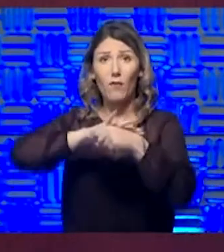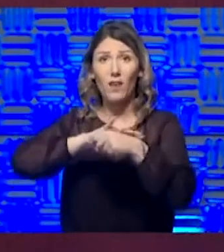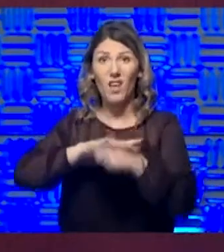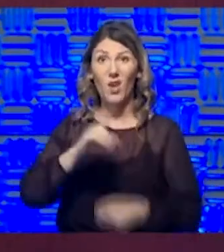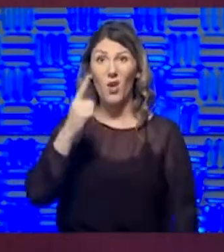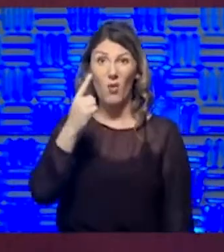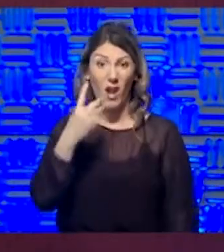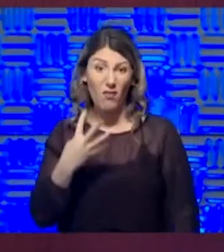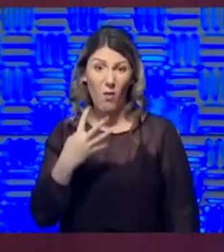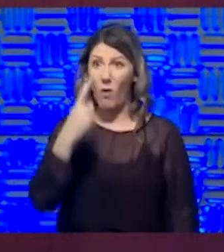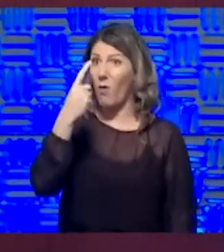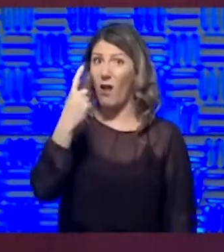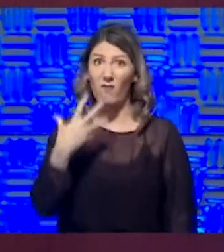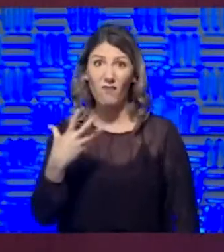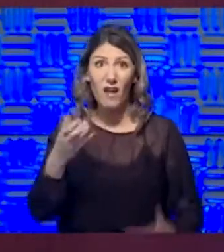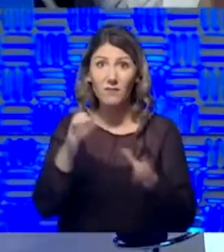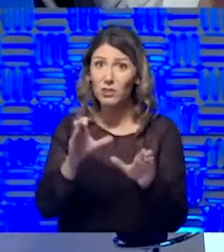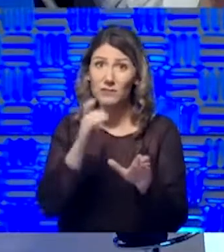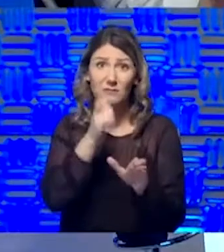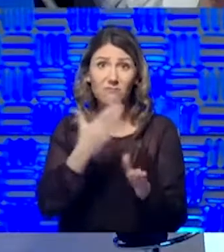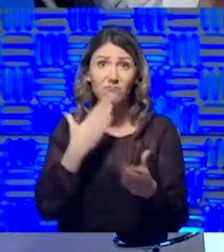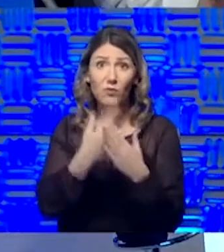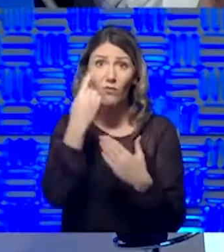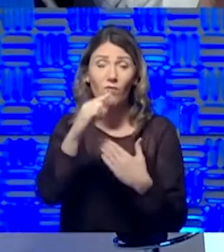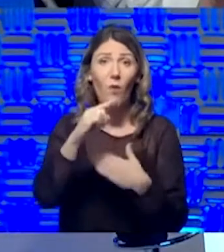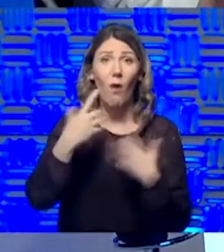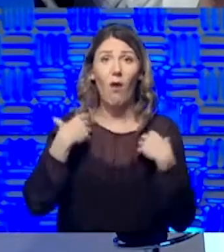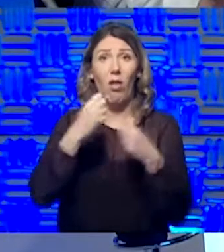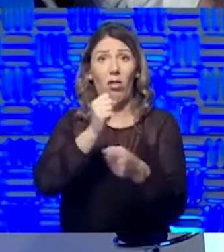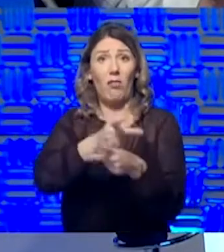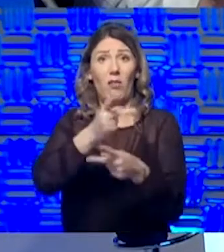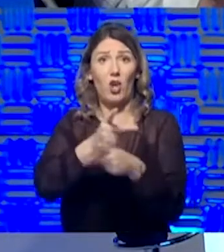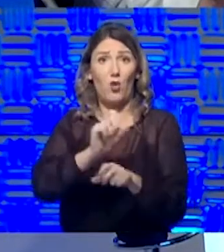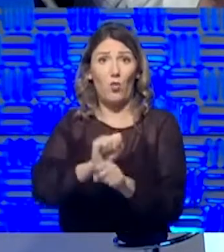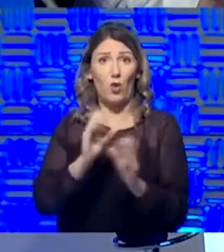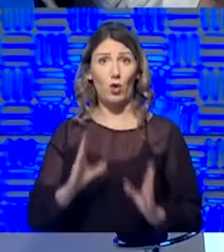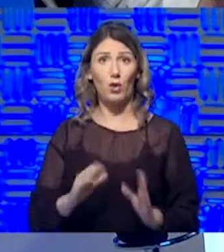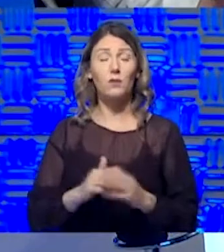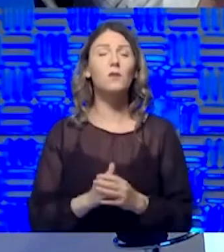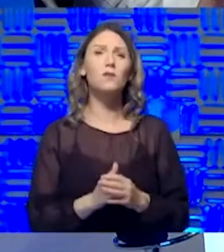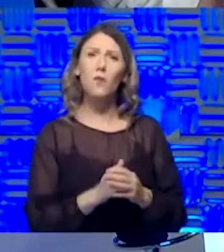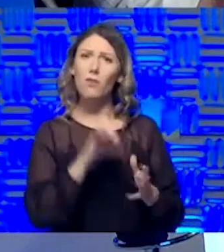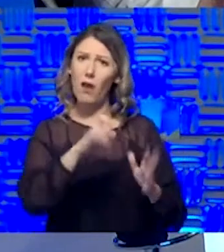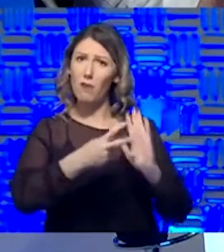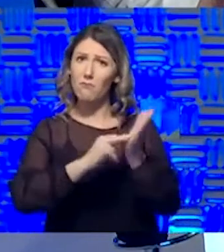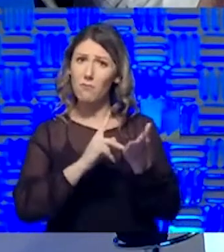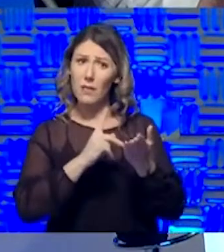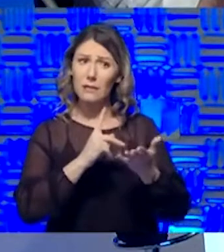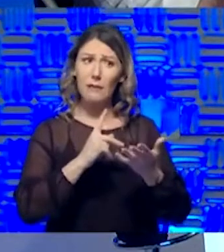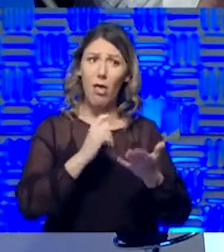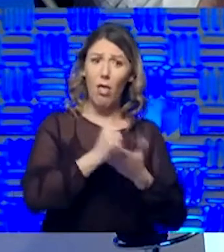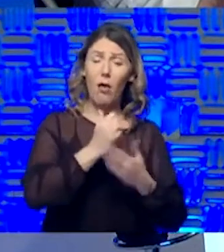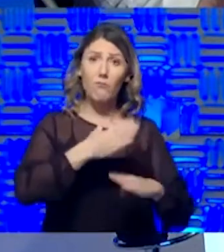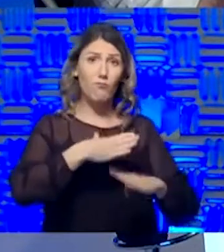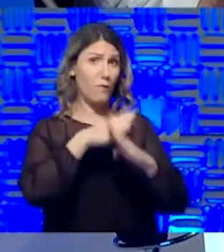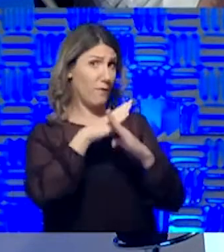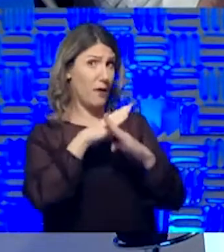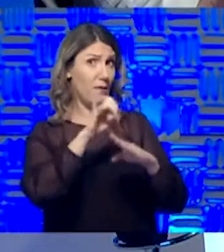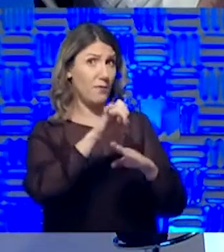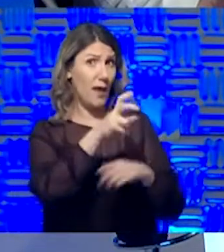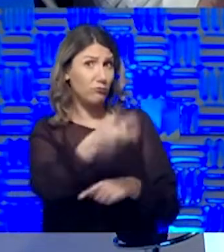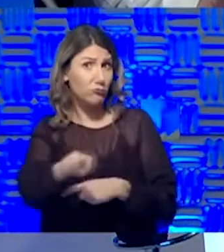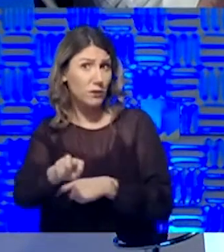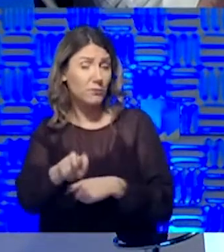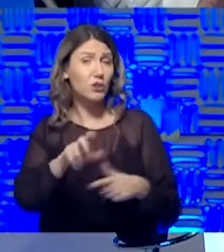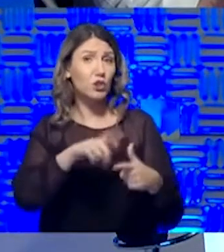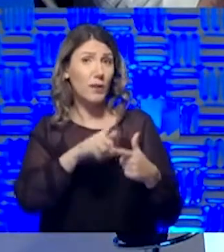good for a healthcare worker. Yeah, you bet. So this would be a chance then to try and prevent that transmission by taking hydroxychloroquine and seeing if